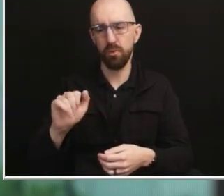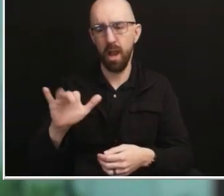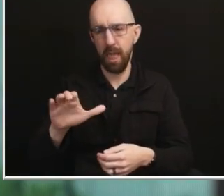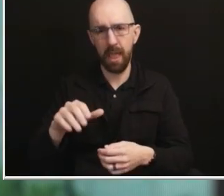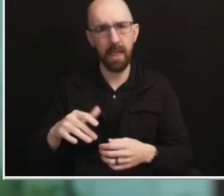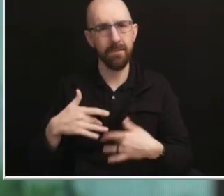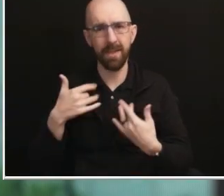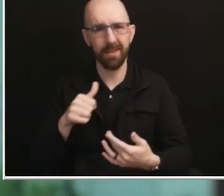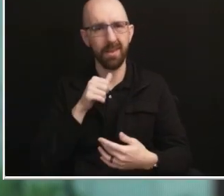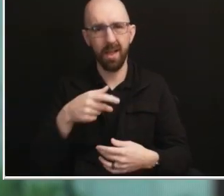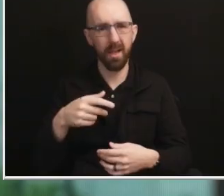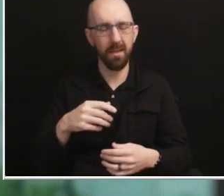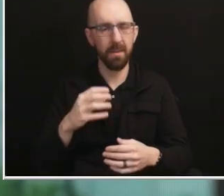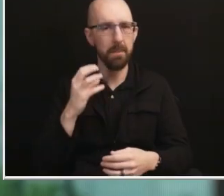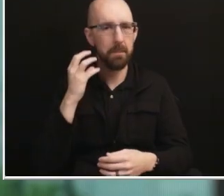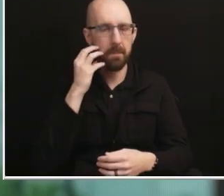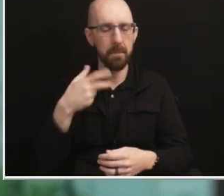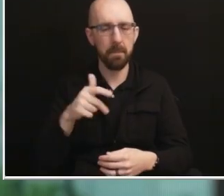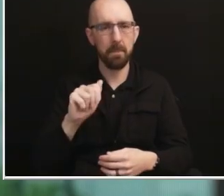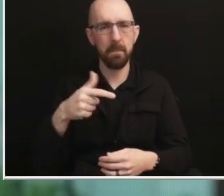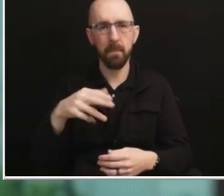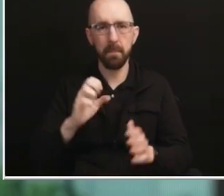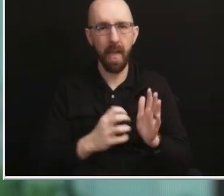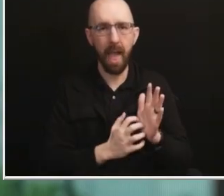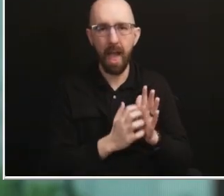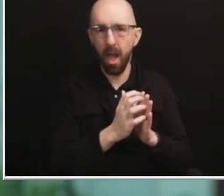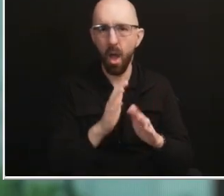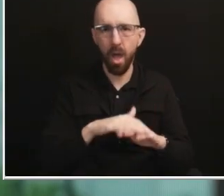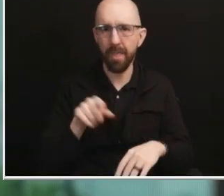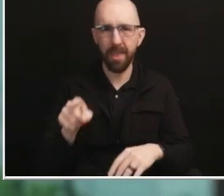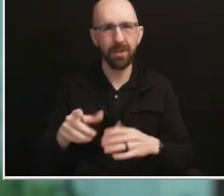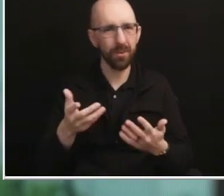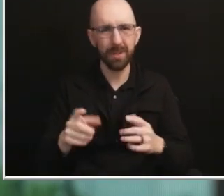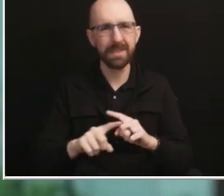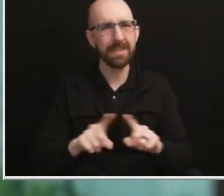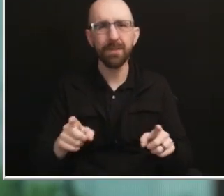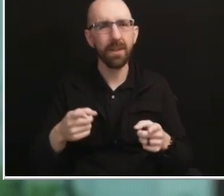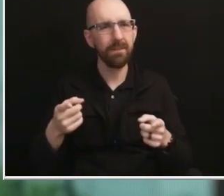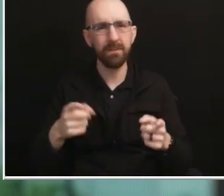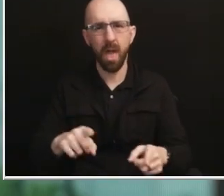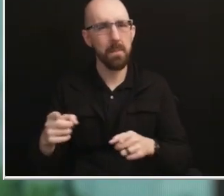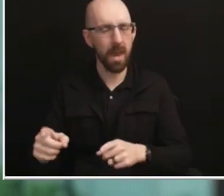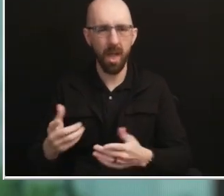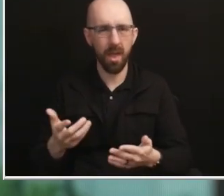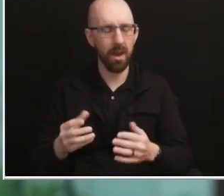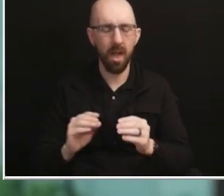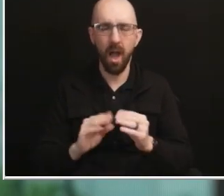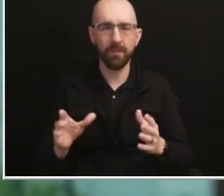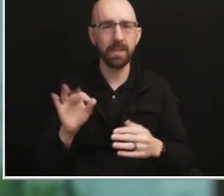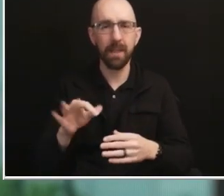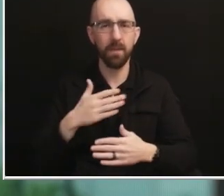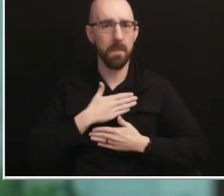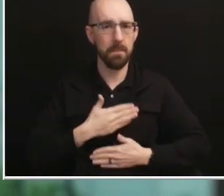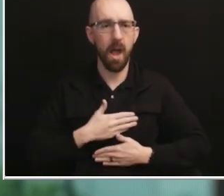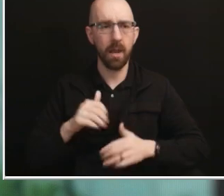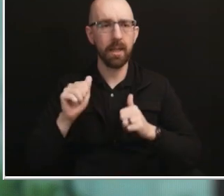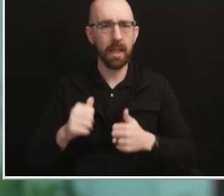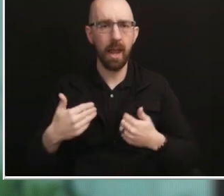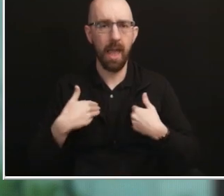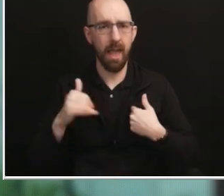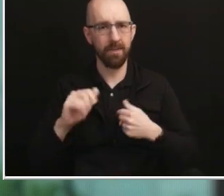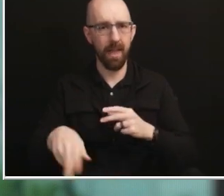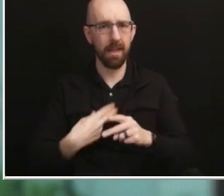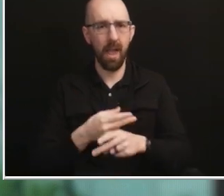or things like that we see with those conditions. So it's a totally different phenomenon. Obviously, if your body can have that kind of release in